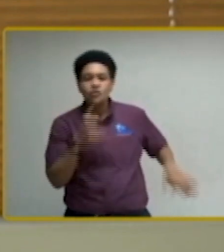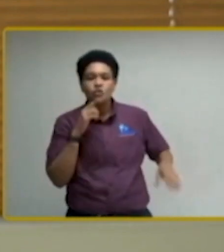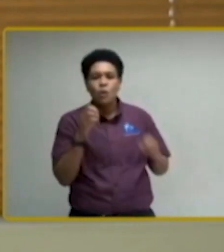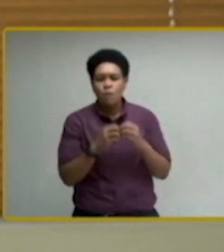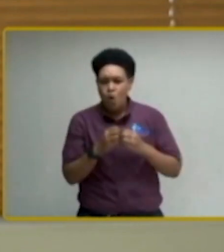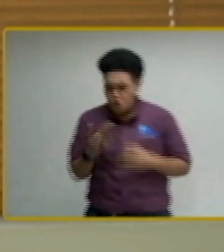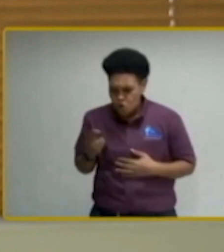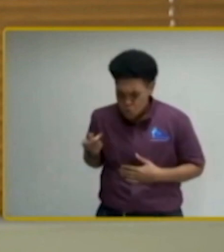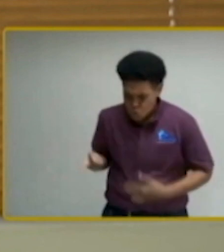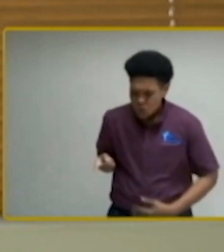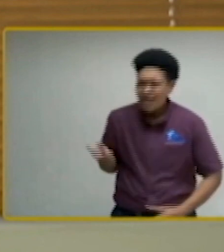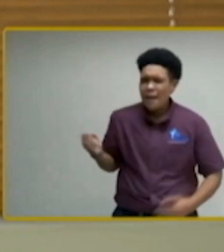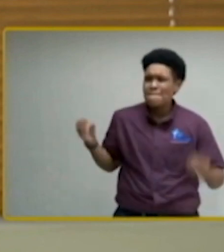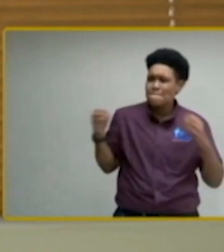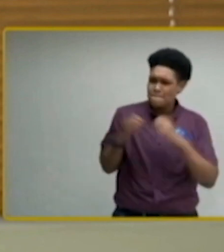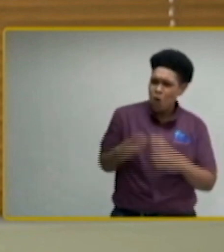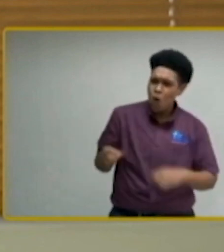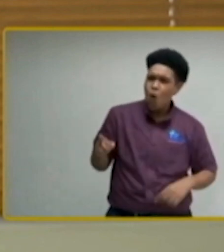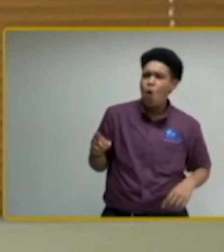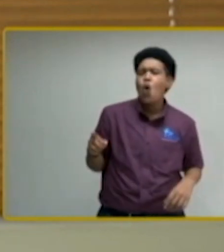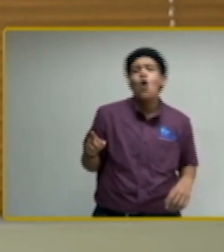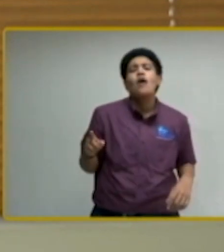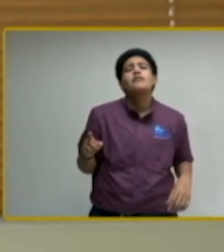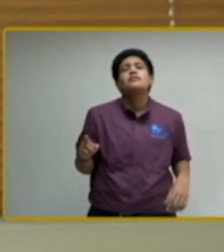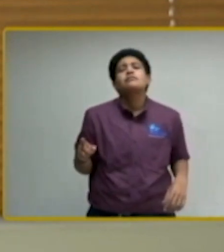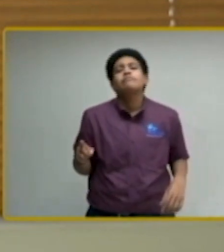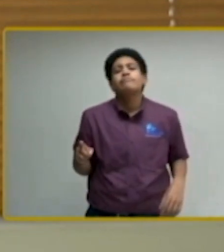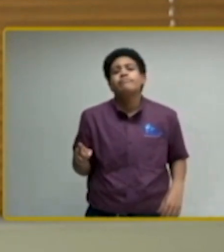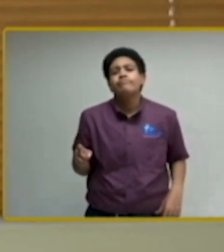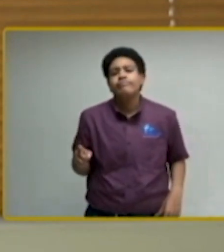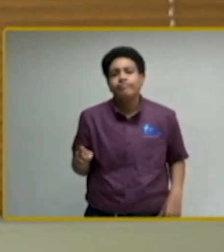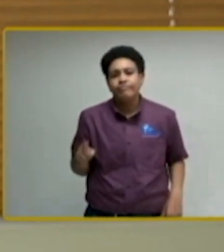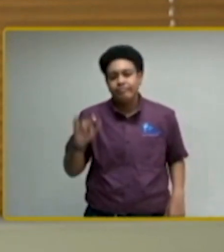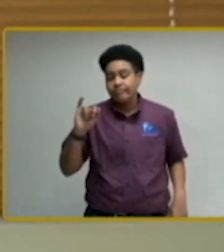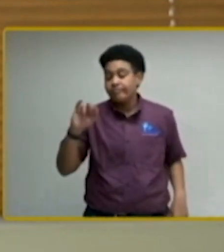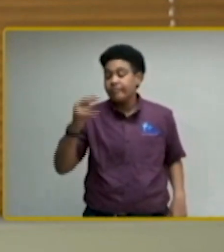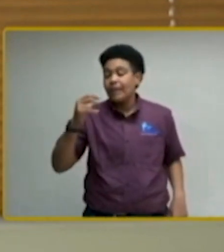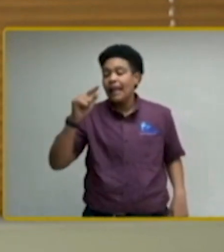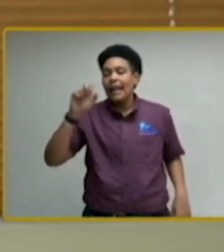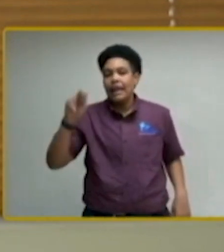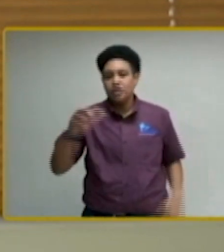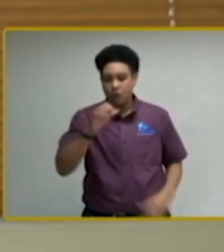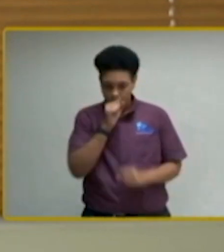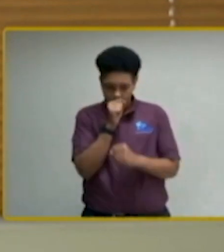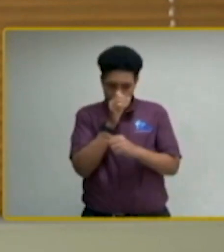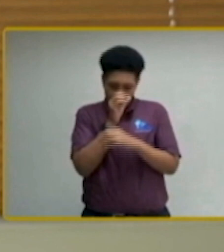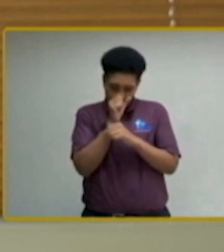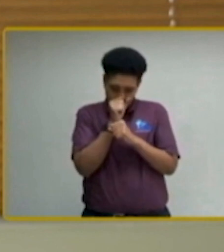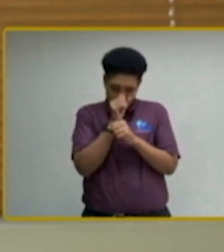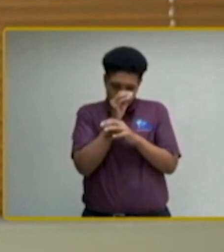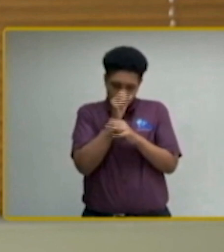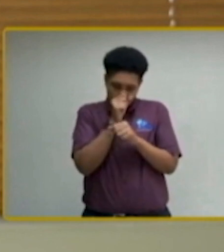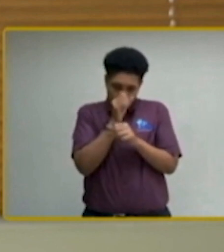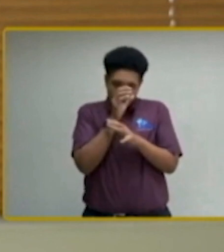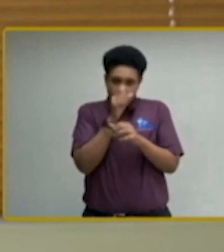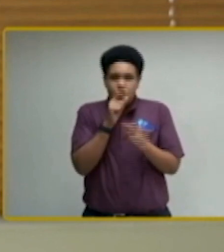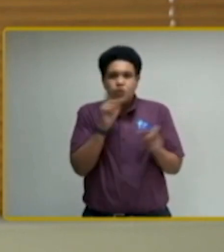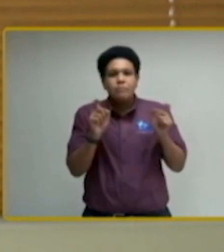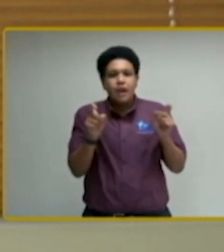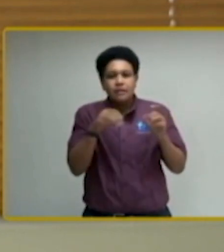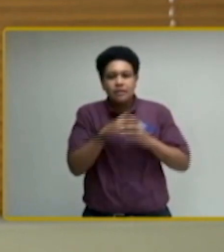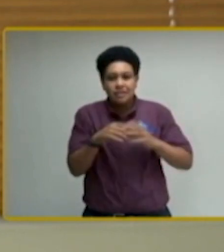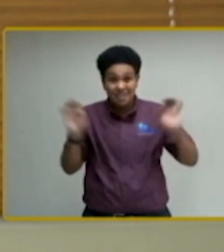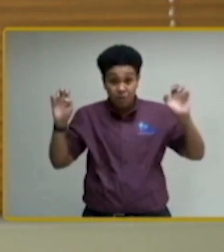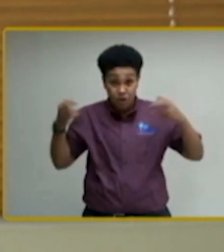towards using more of the metered dose inhalations as part of the management in the emergency room, which